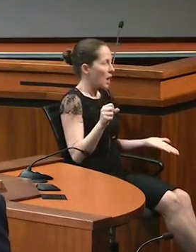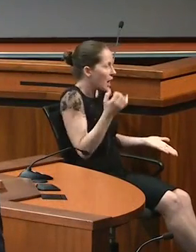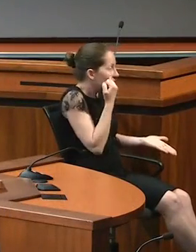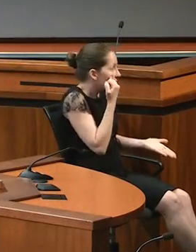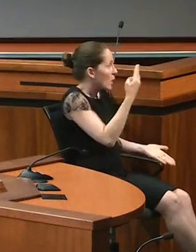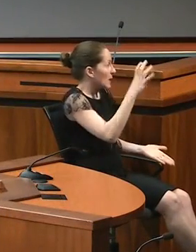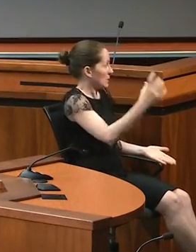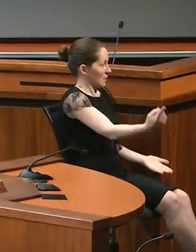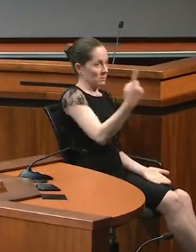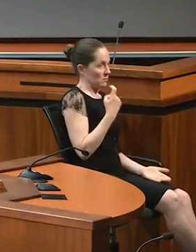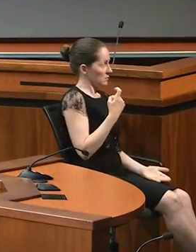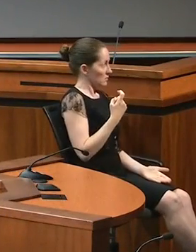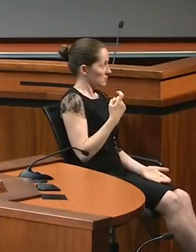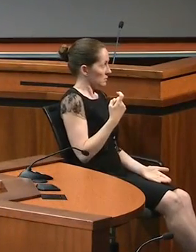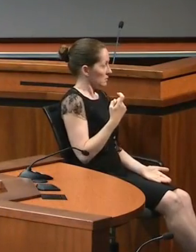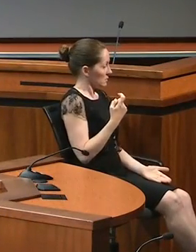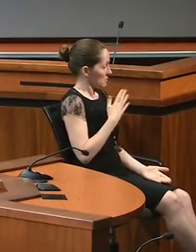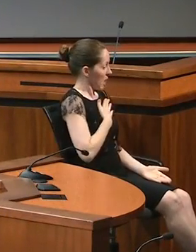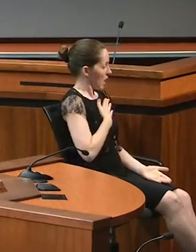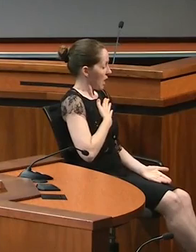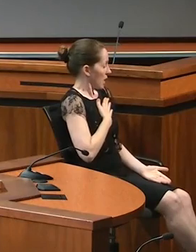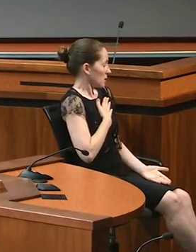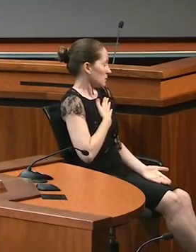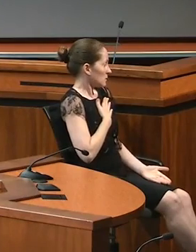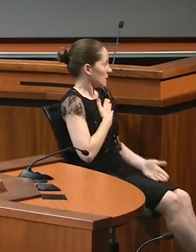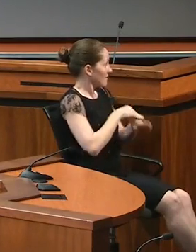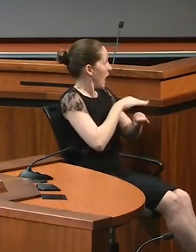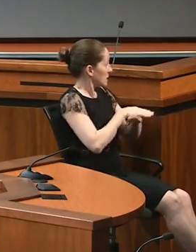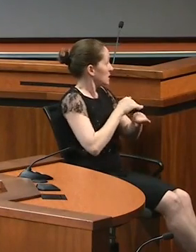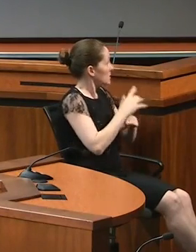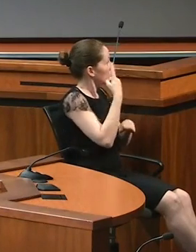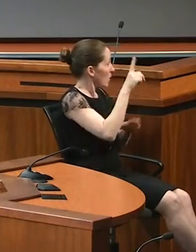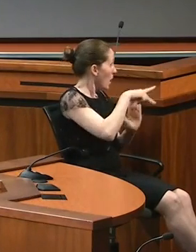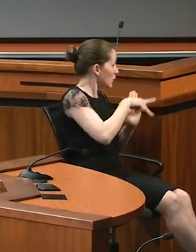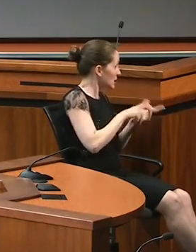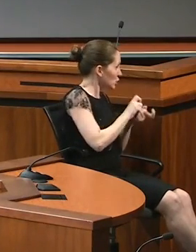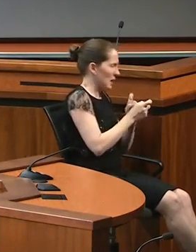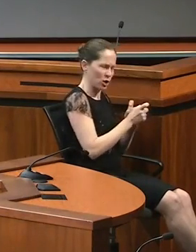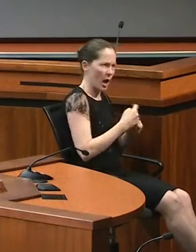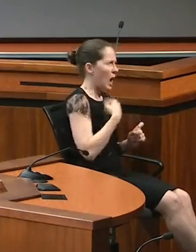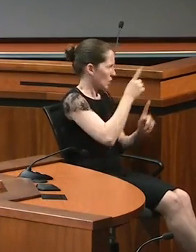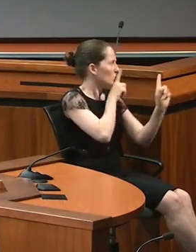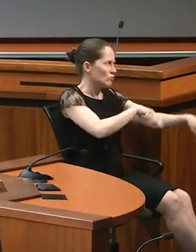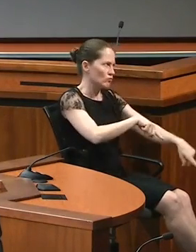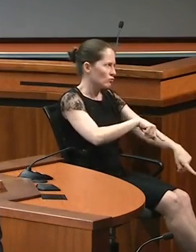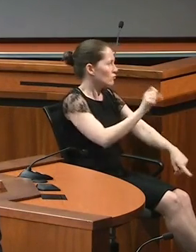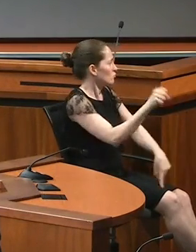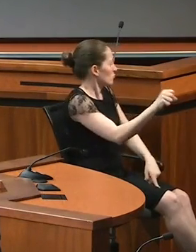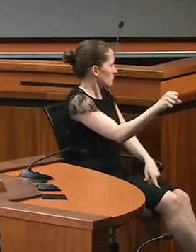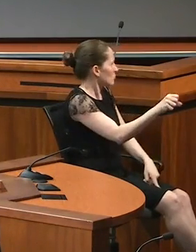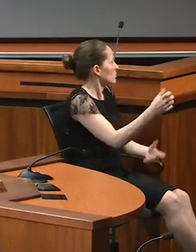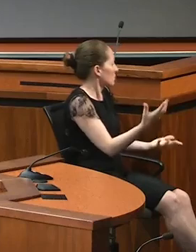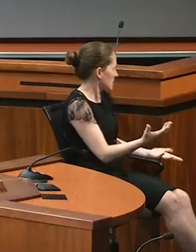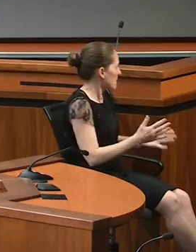to offer, my feedback on policy changes and things like that, I think certainly within what we're looking at, with what the master planning team is going to look